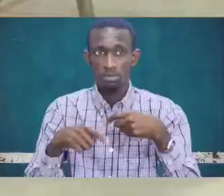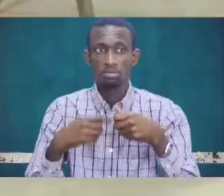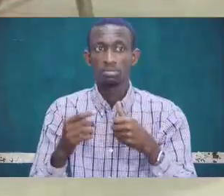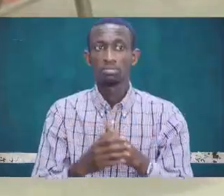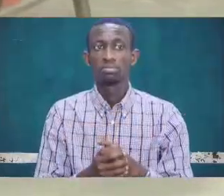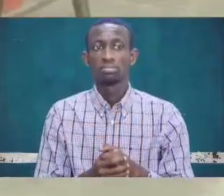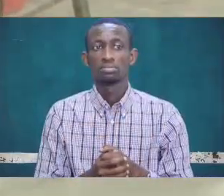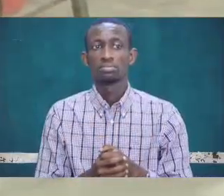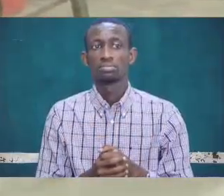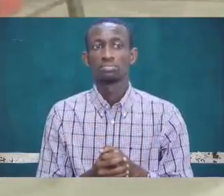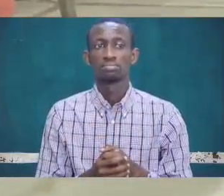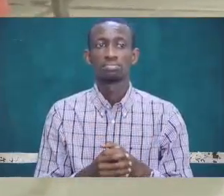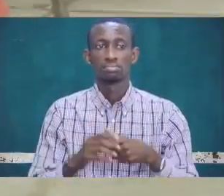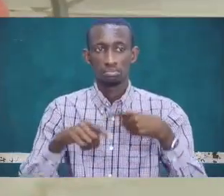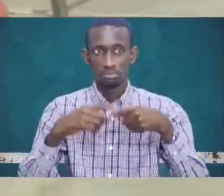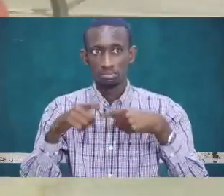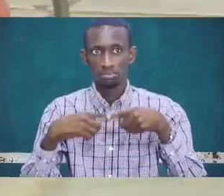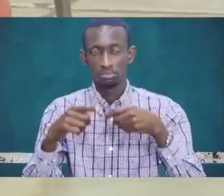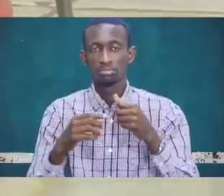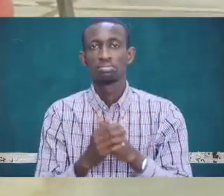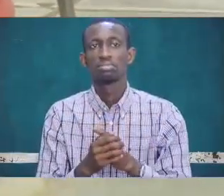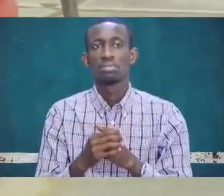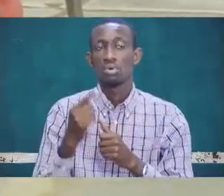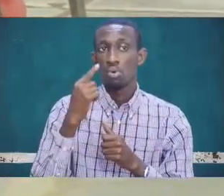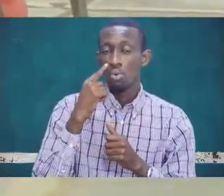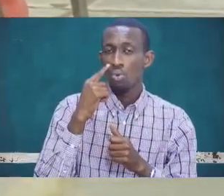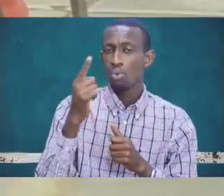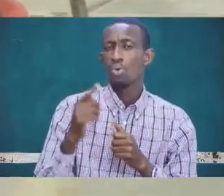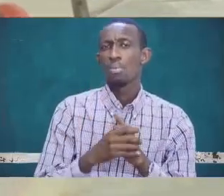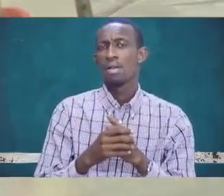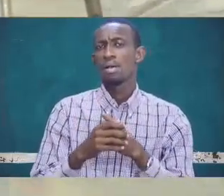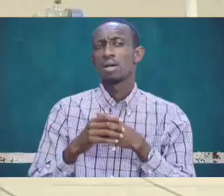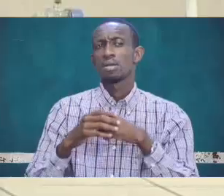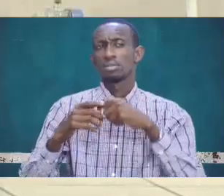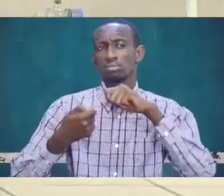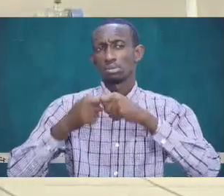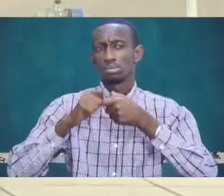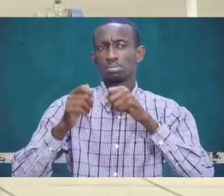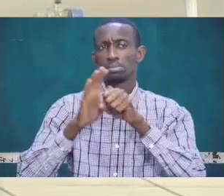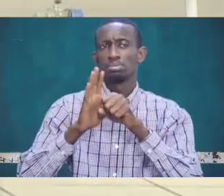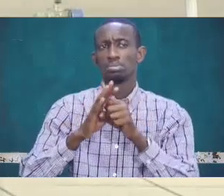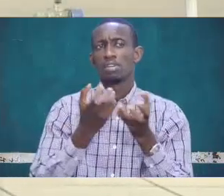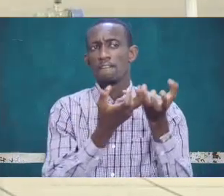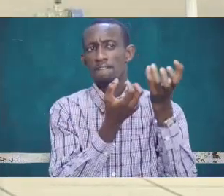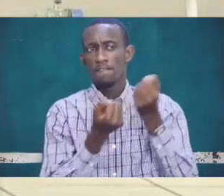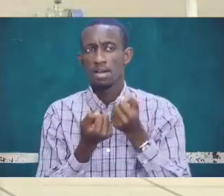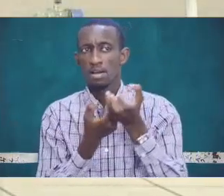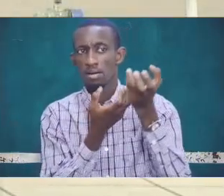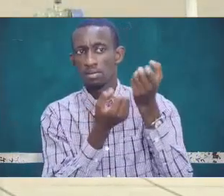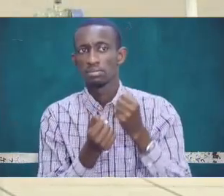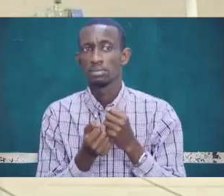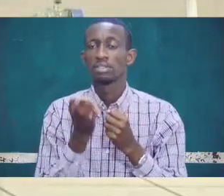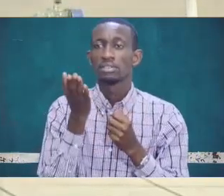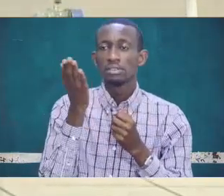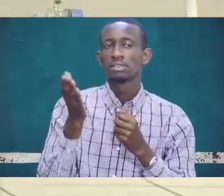you get, it is increasing, so you get a lot of it. So you can easily separate it from there. So this is iron